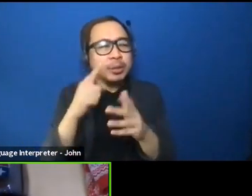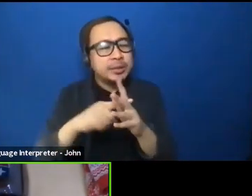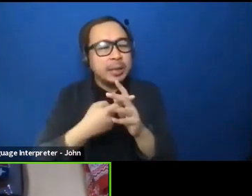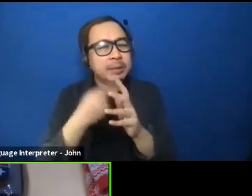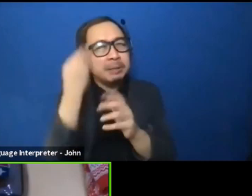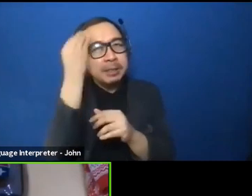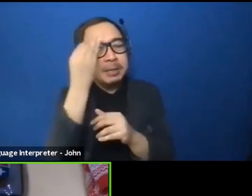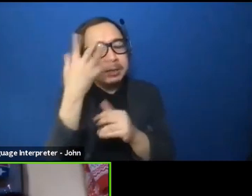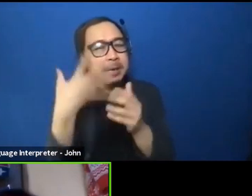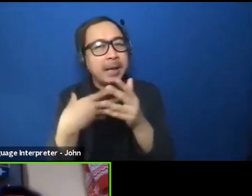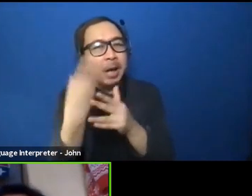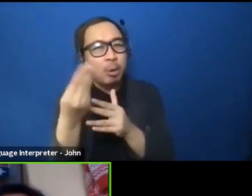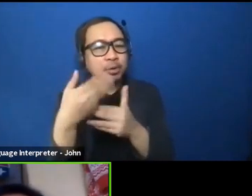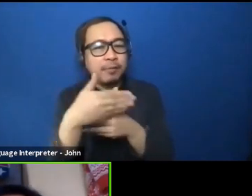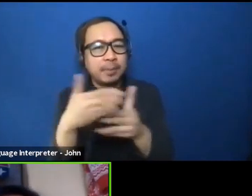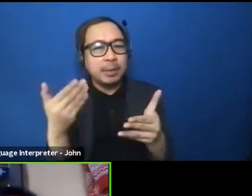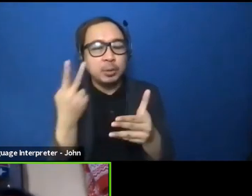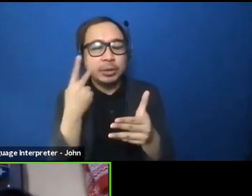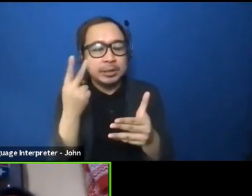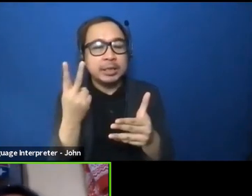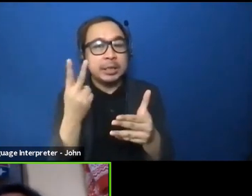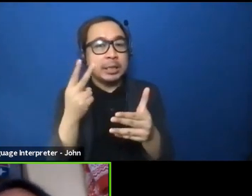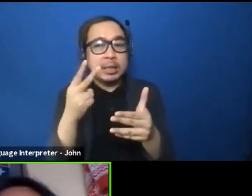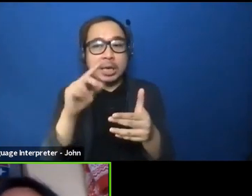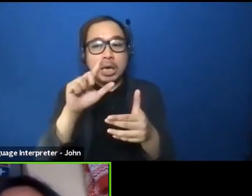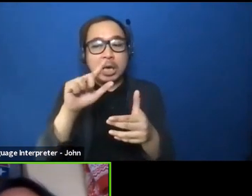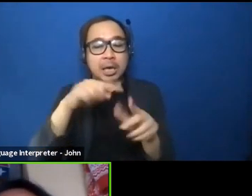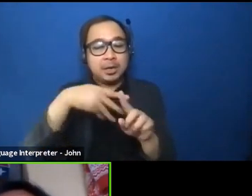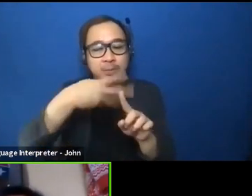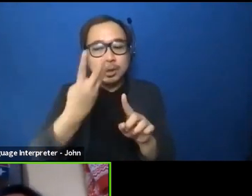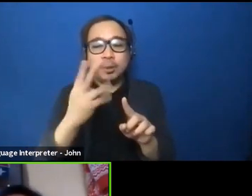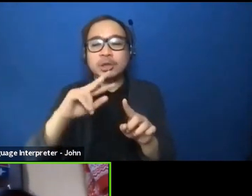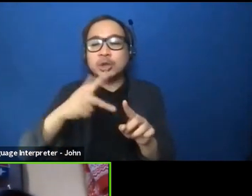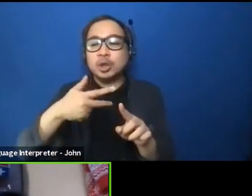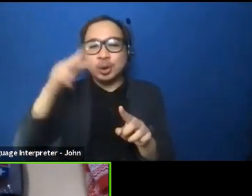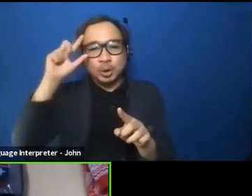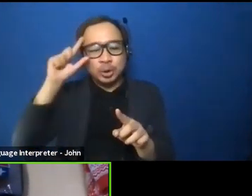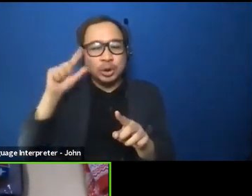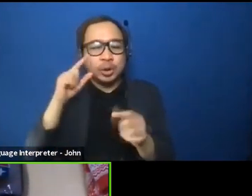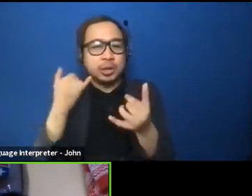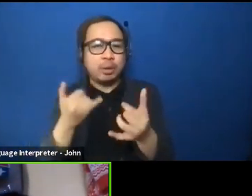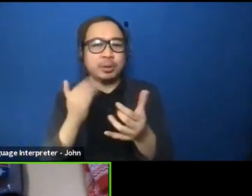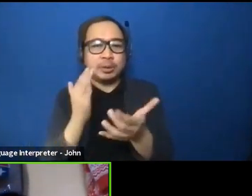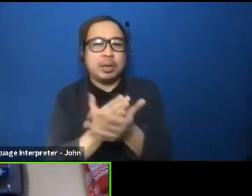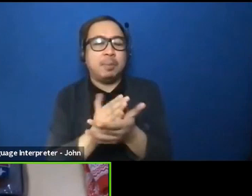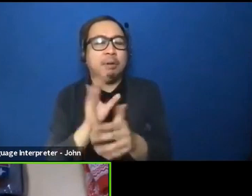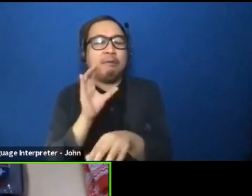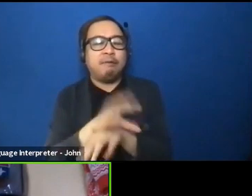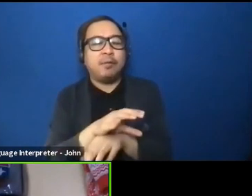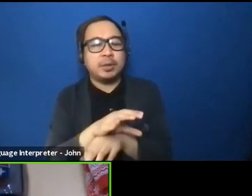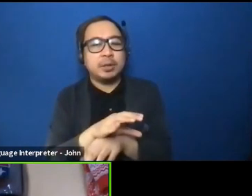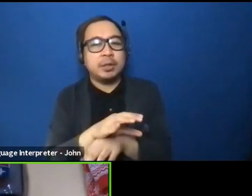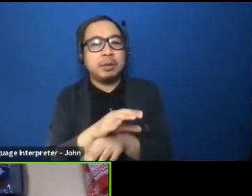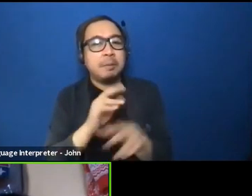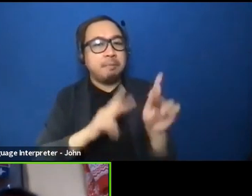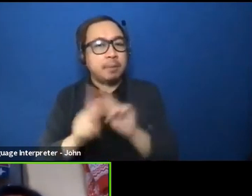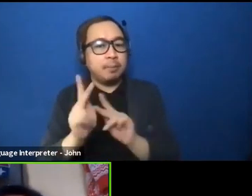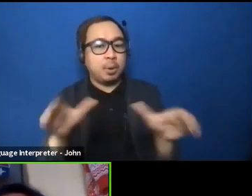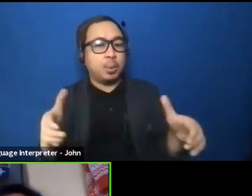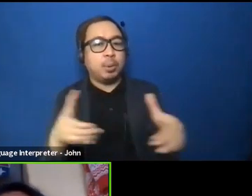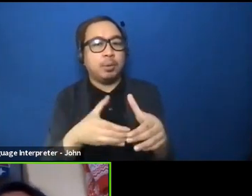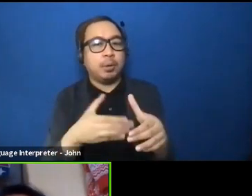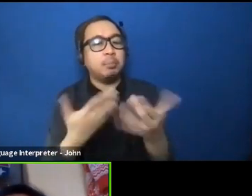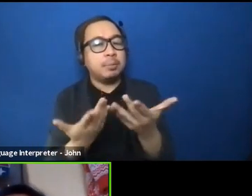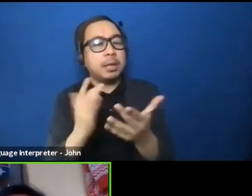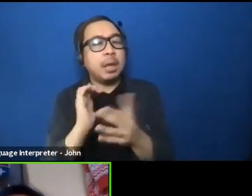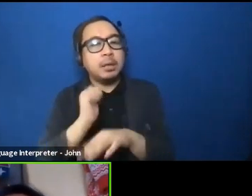to the misconception that LGBTI is a third gender, bring an end to forcing people as third gender, and rather establish and also promote